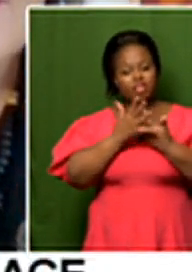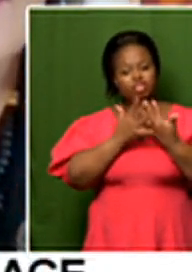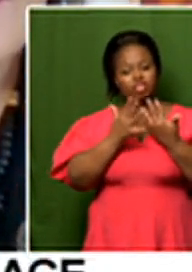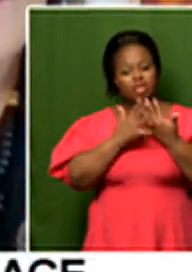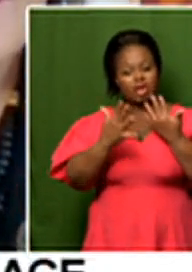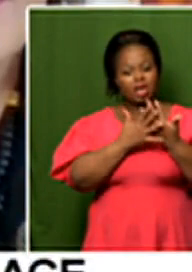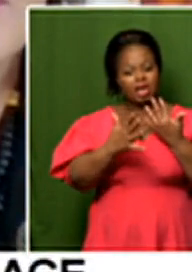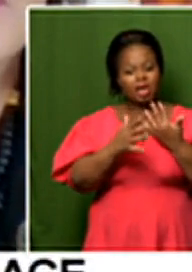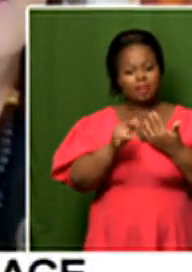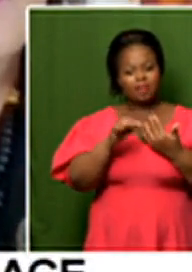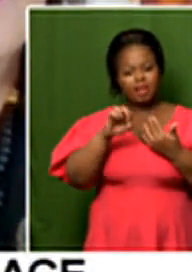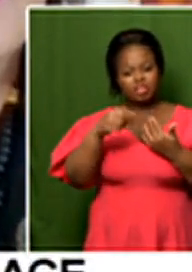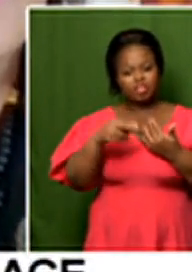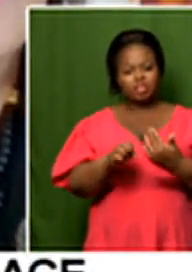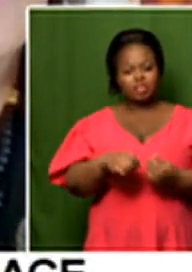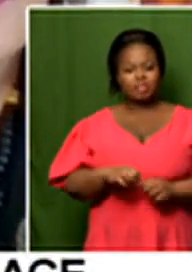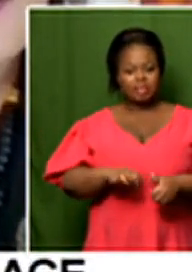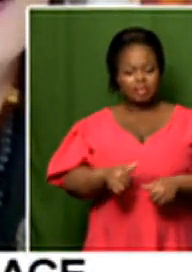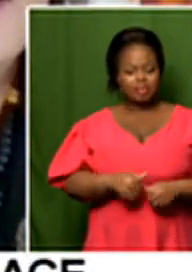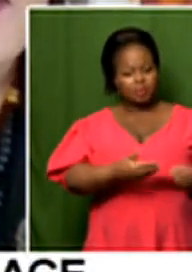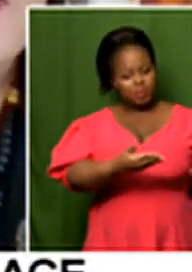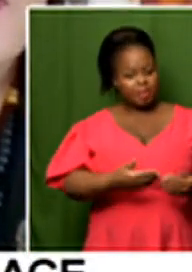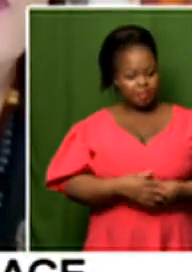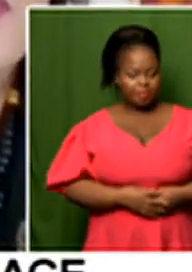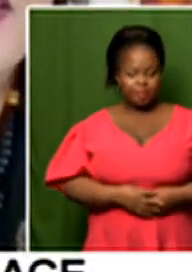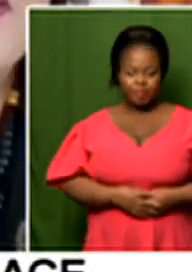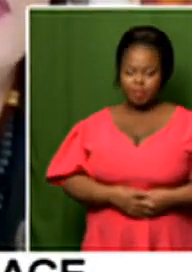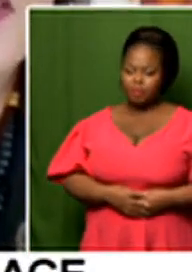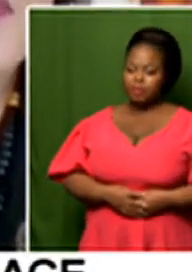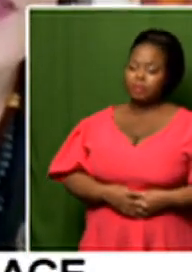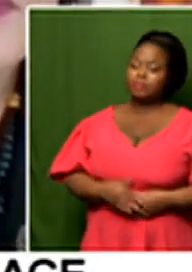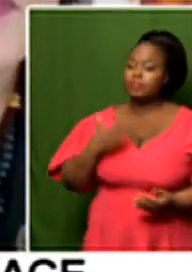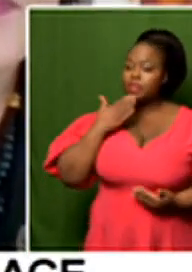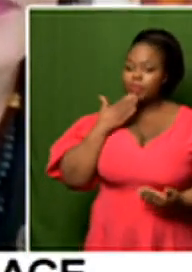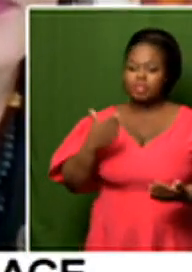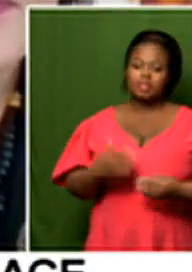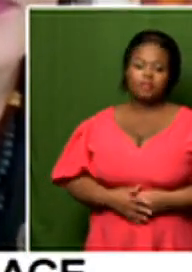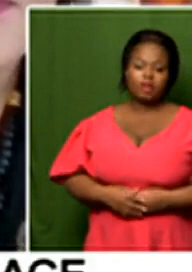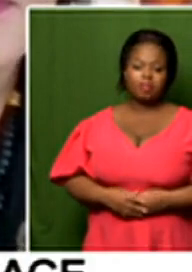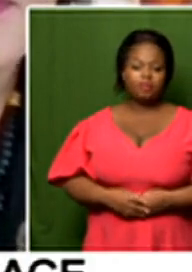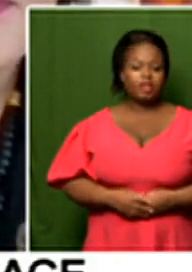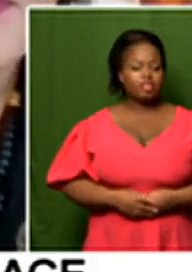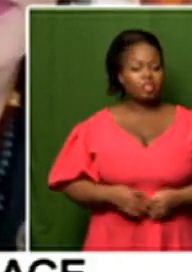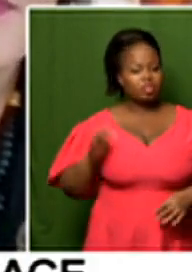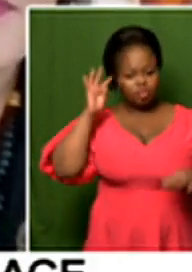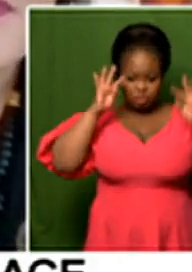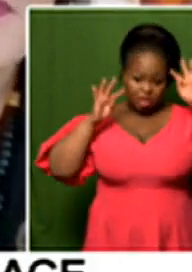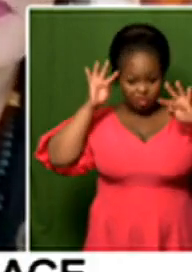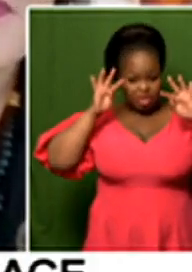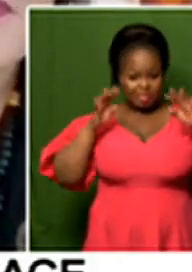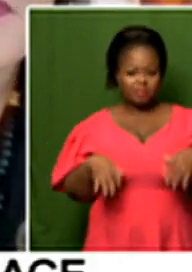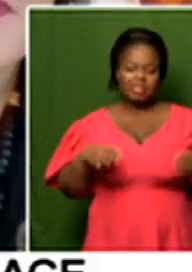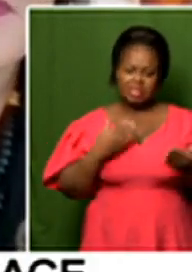joining us and a warm welcome to Morning Live. Hi, thank you, Sampira. Thanks for having me. It's a pleasure. Now, creativity can be